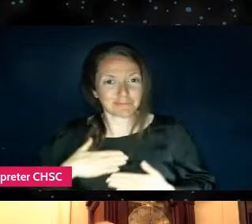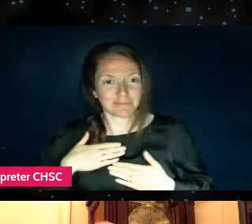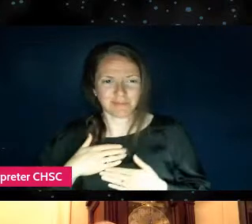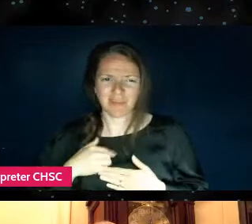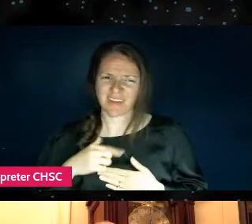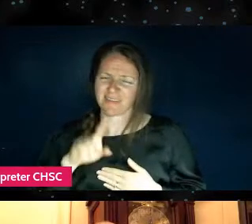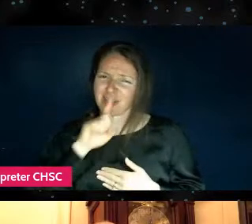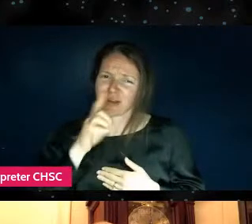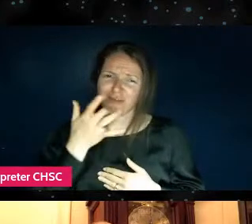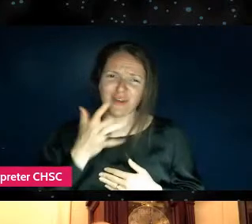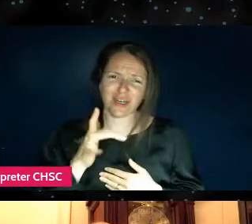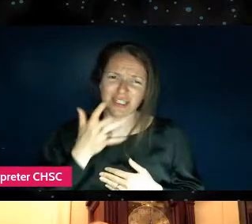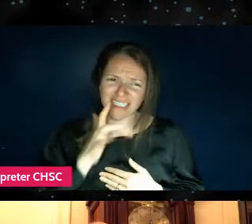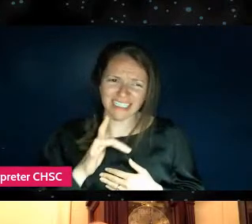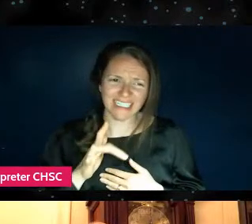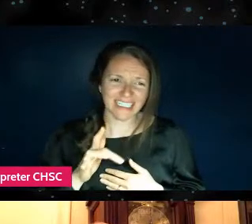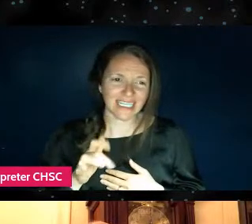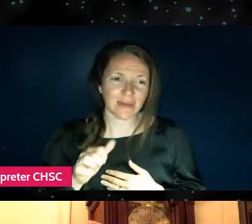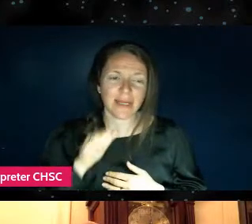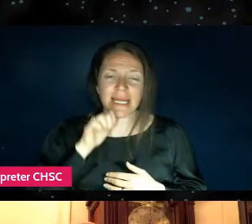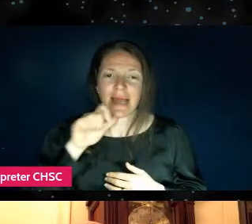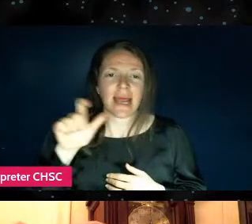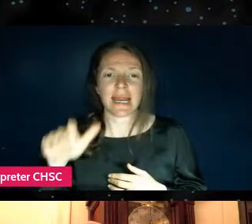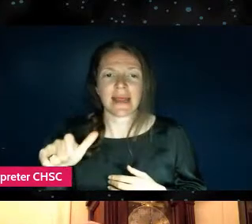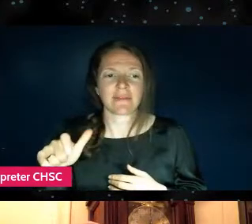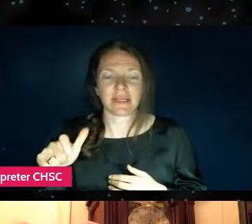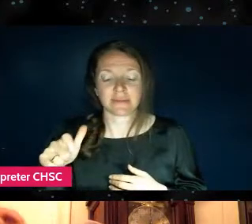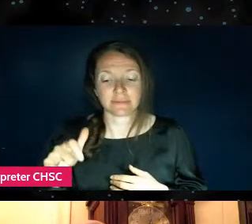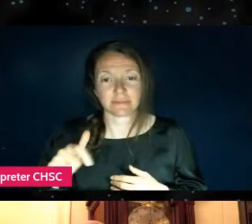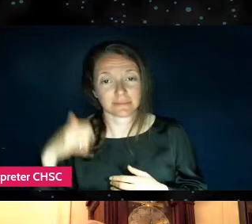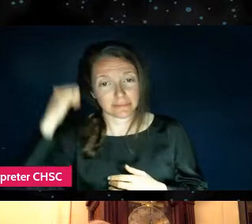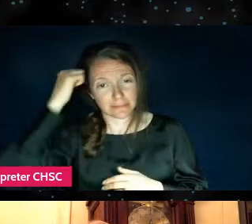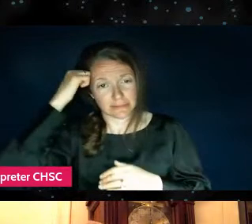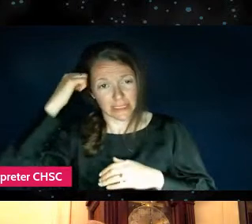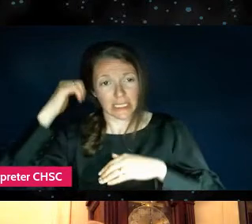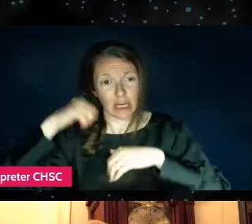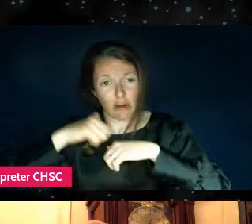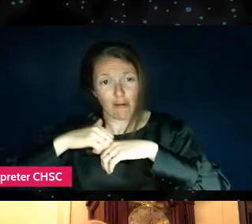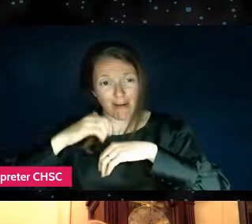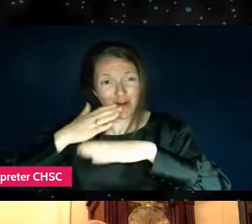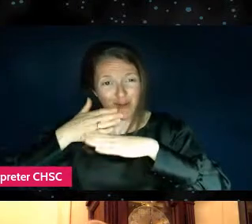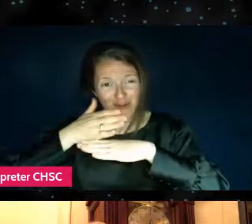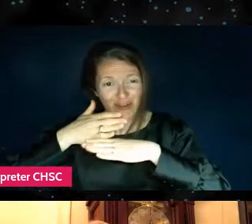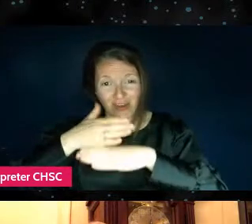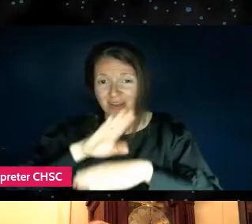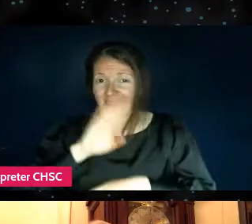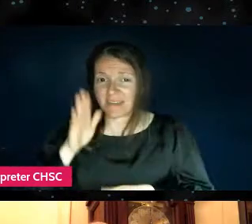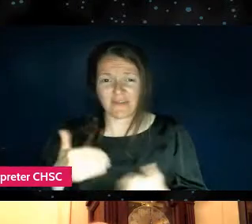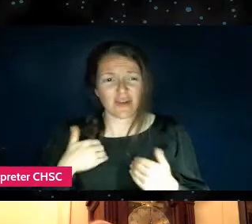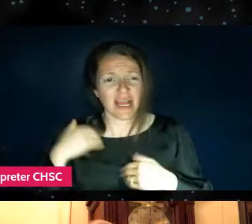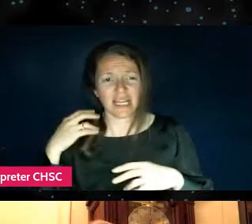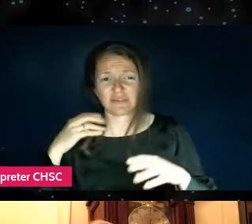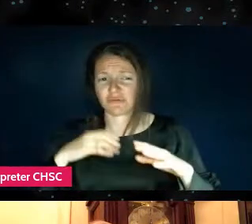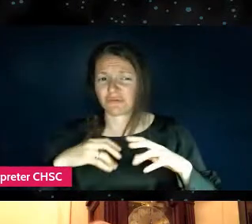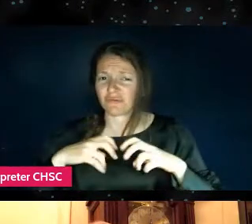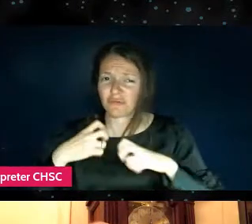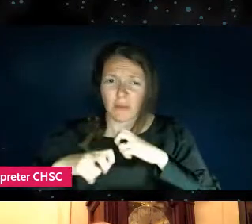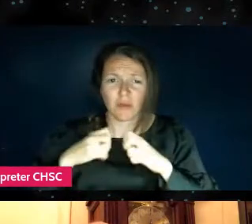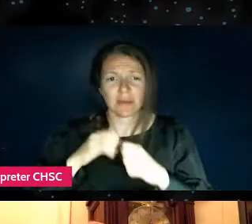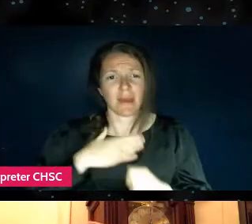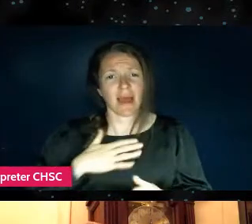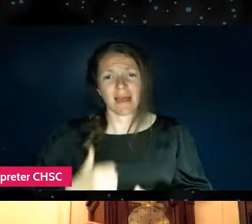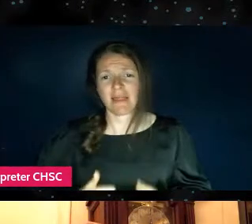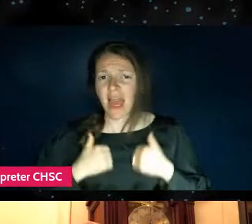fortunate in so far as not having, knock on wood, never had any trouble in my life doing drag, being in